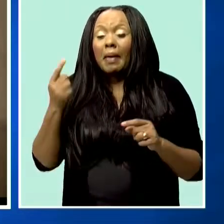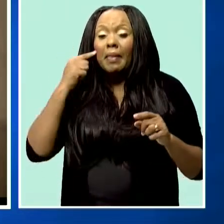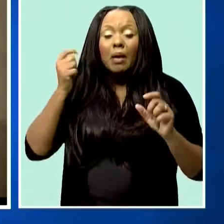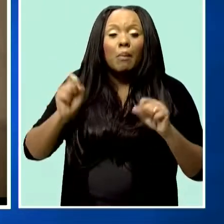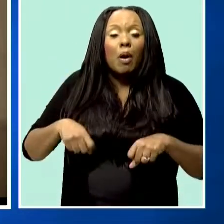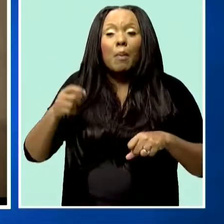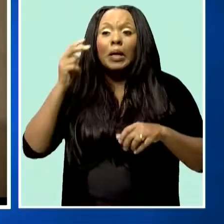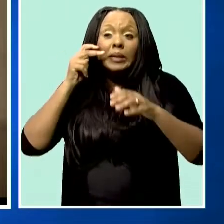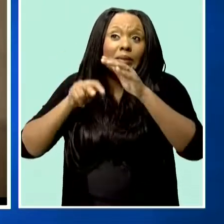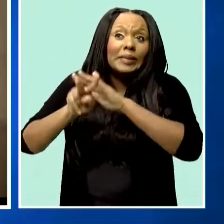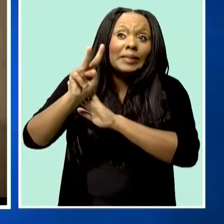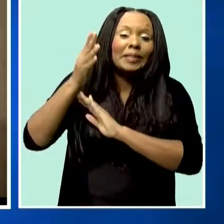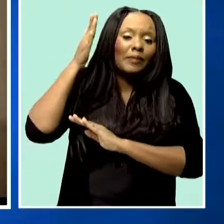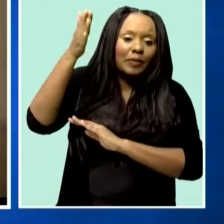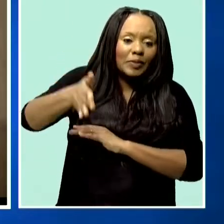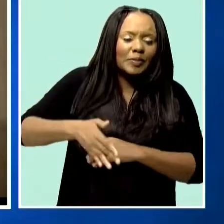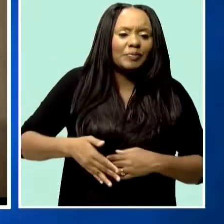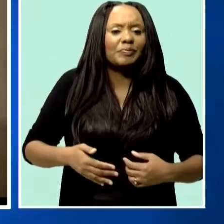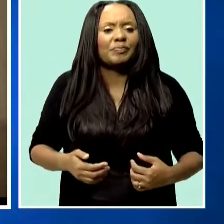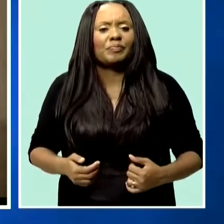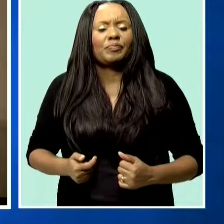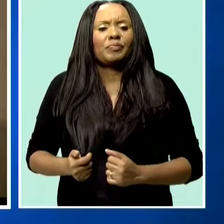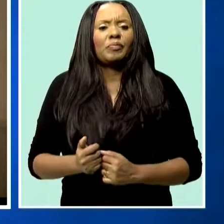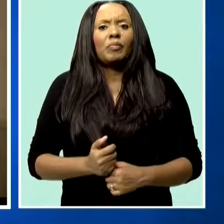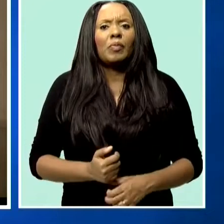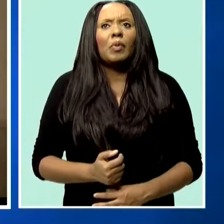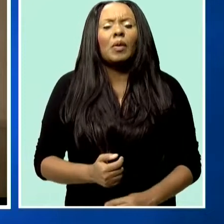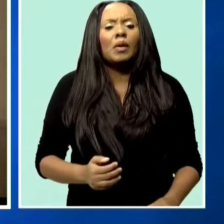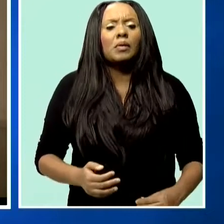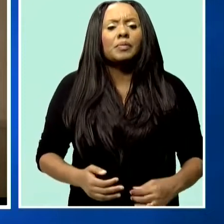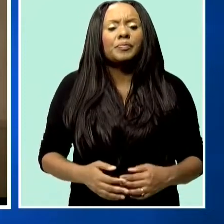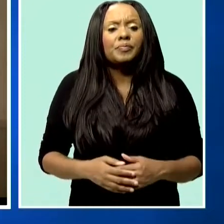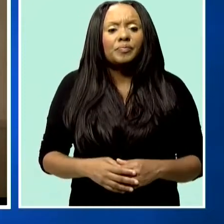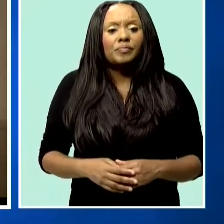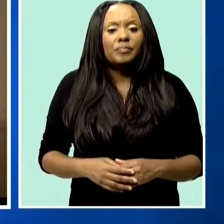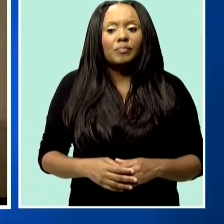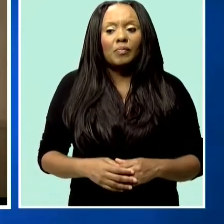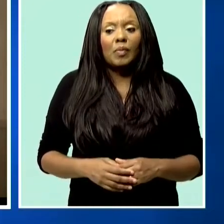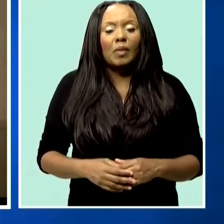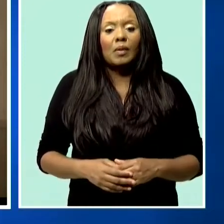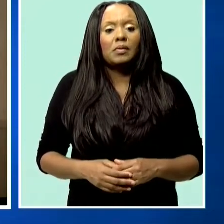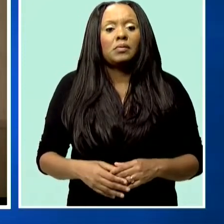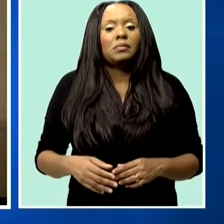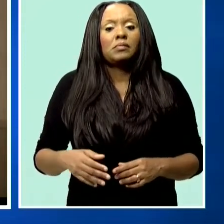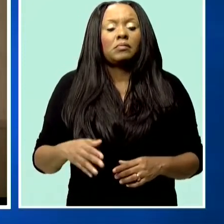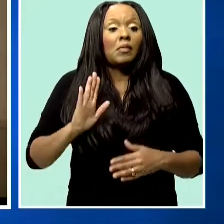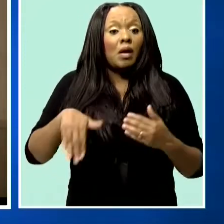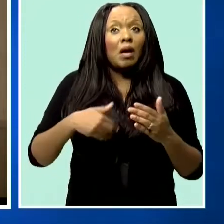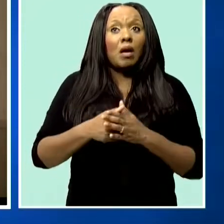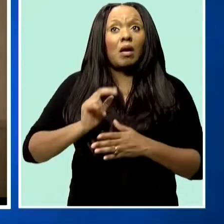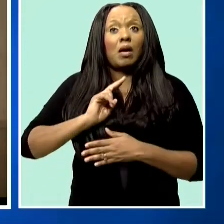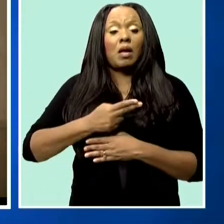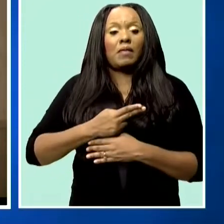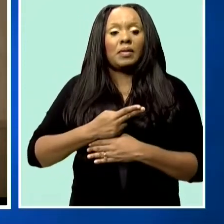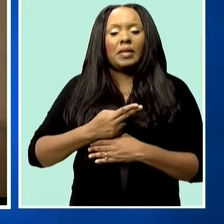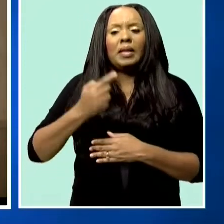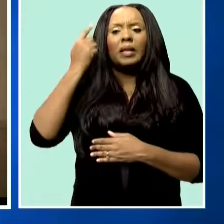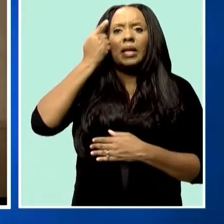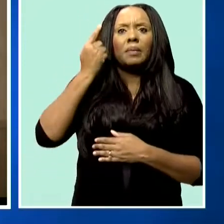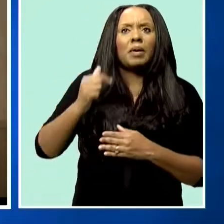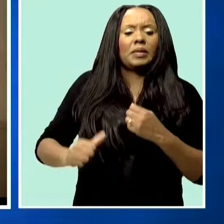quote, "All of us are vulnerable to what we think of as dangers that threaten only other